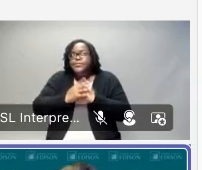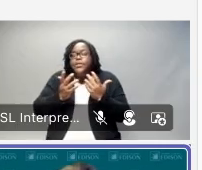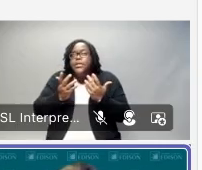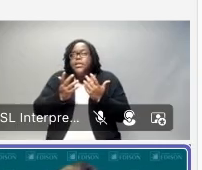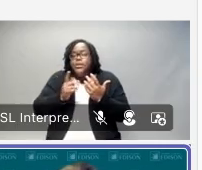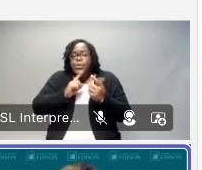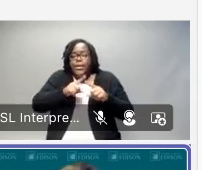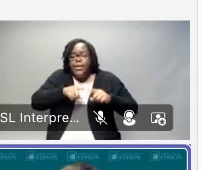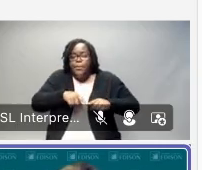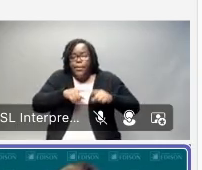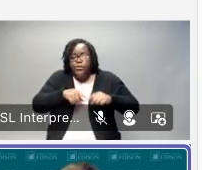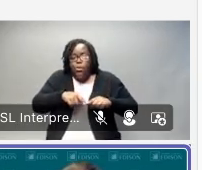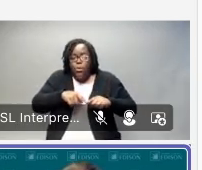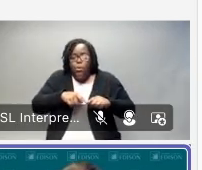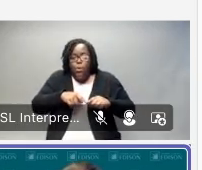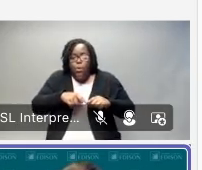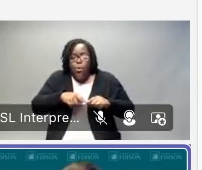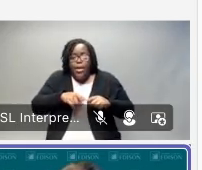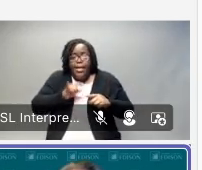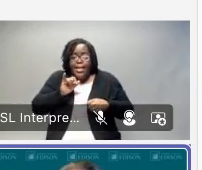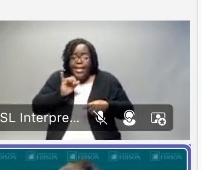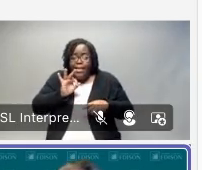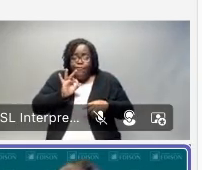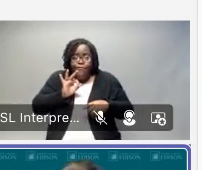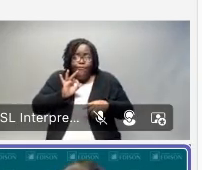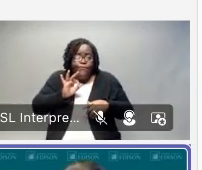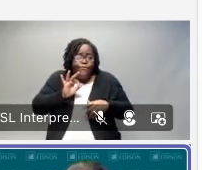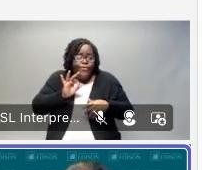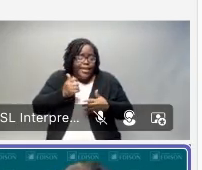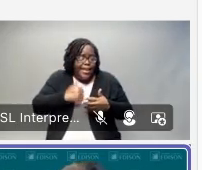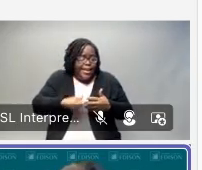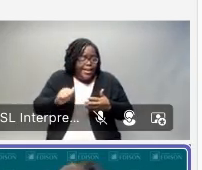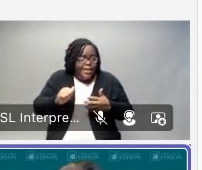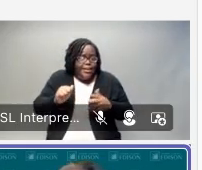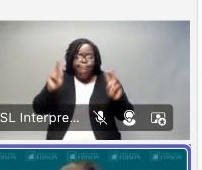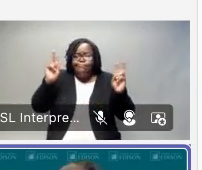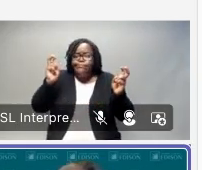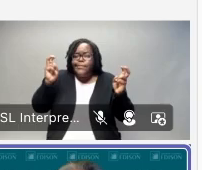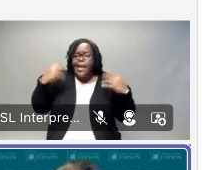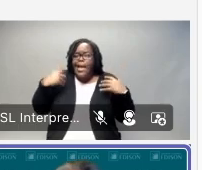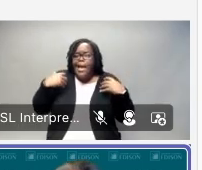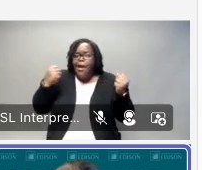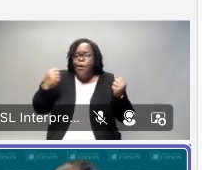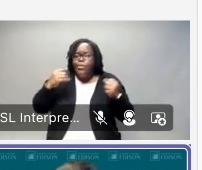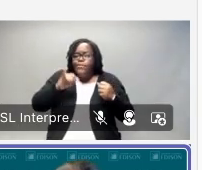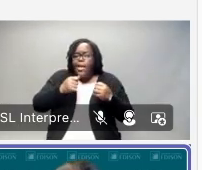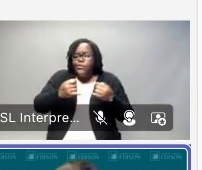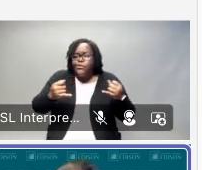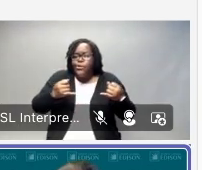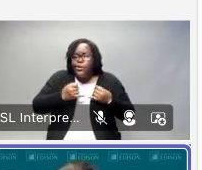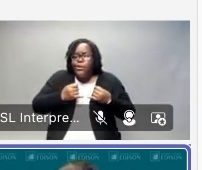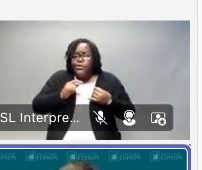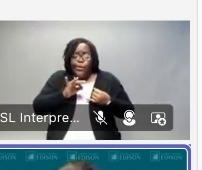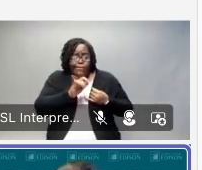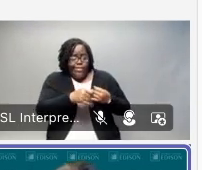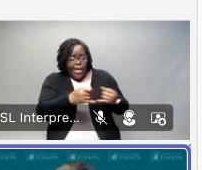it depends on if there's any what we call the health of the circuit. So if we have a circuit that is